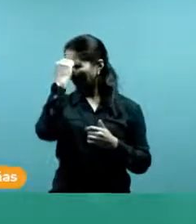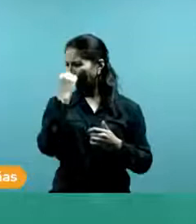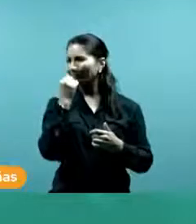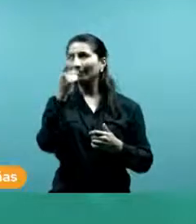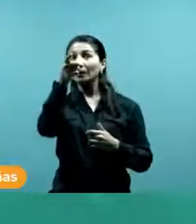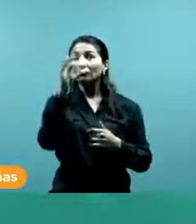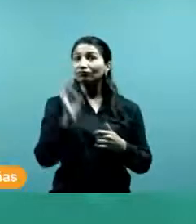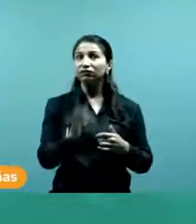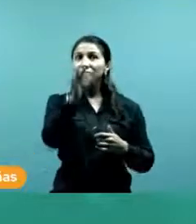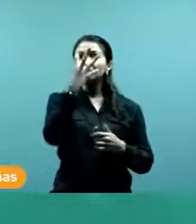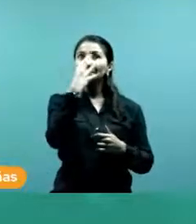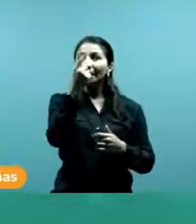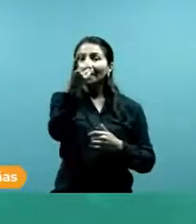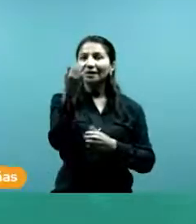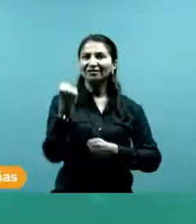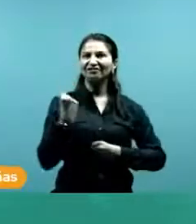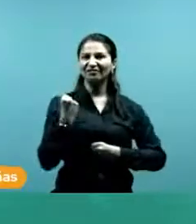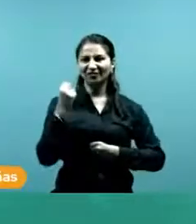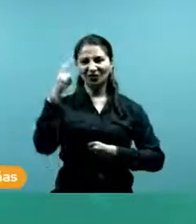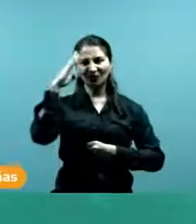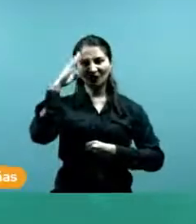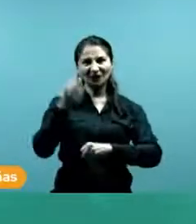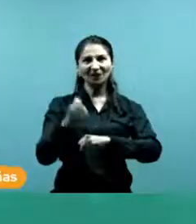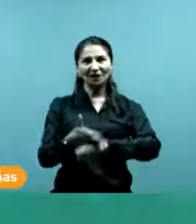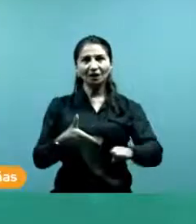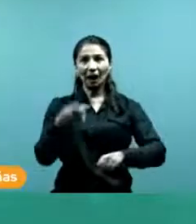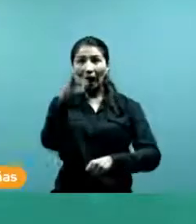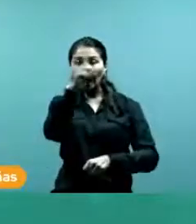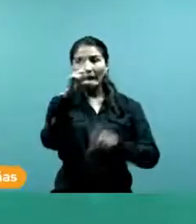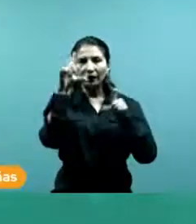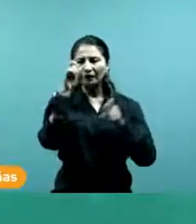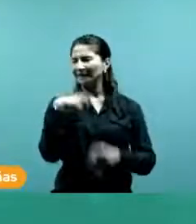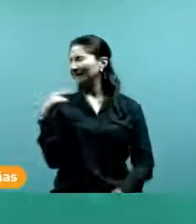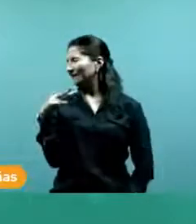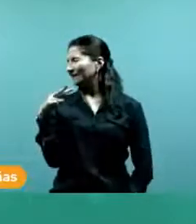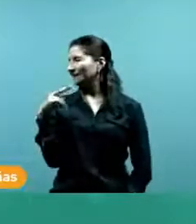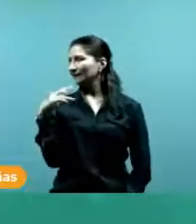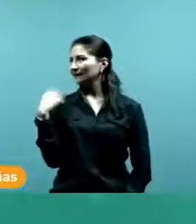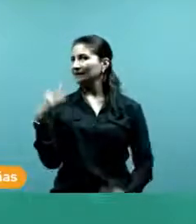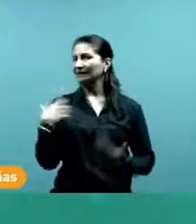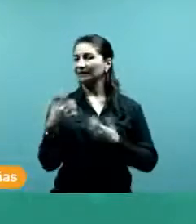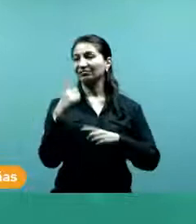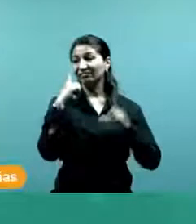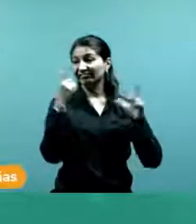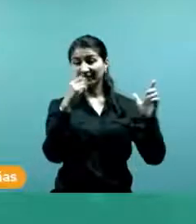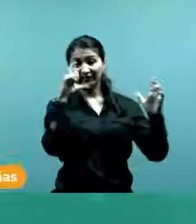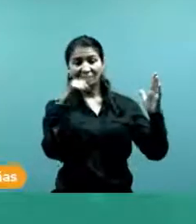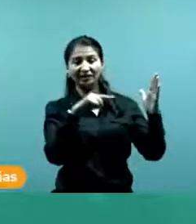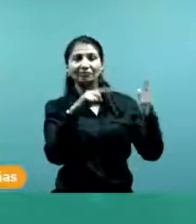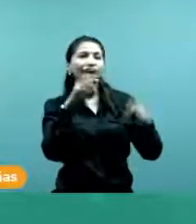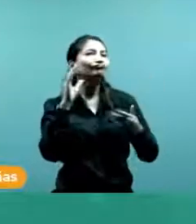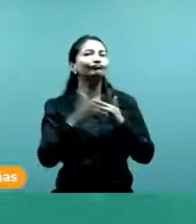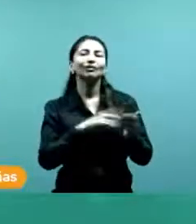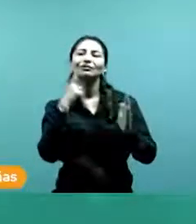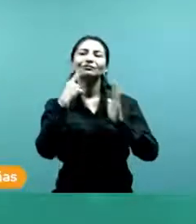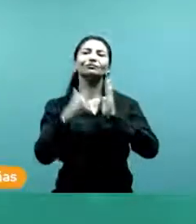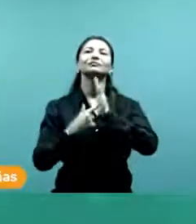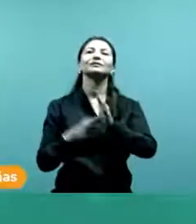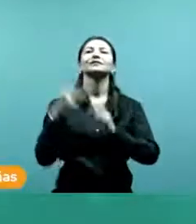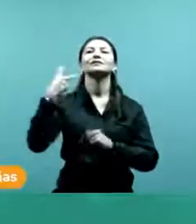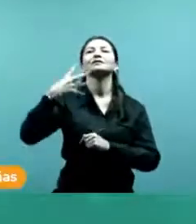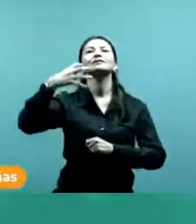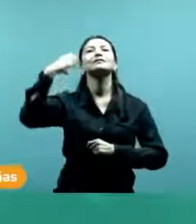agresores. But when we talk about the story of Auschwitz and we ask this question, why it was